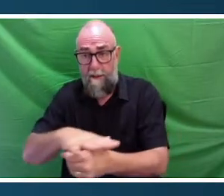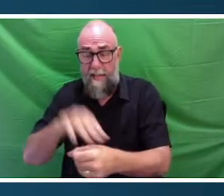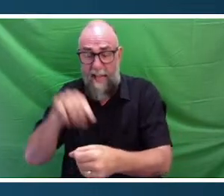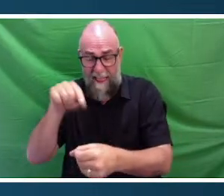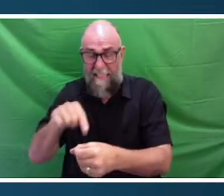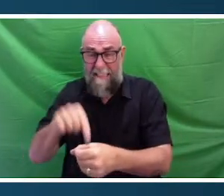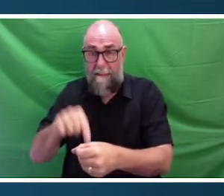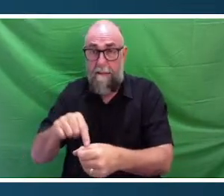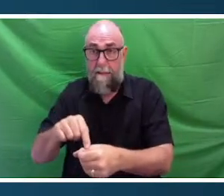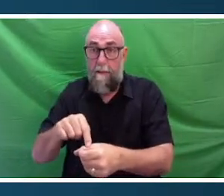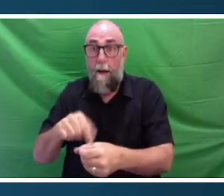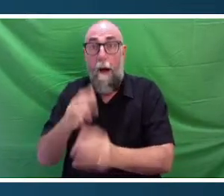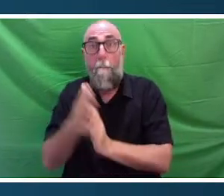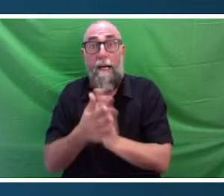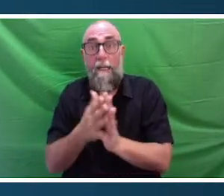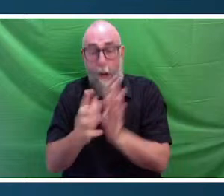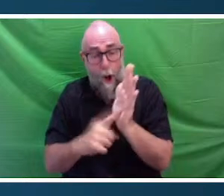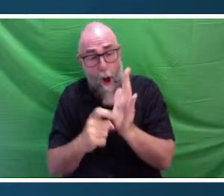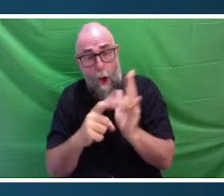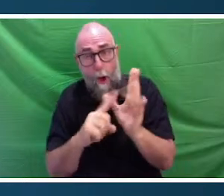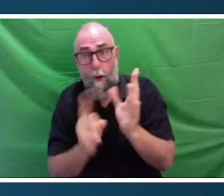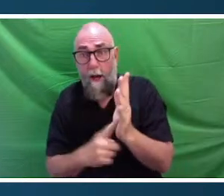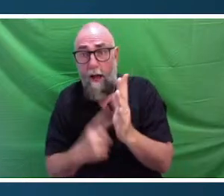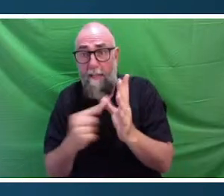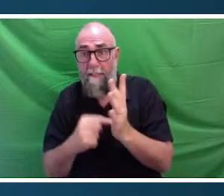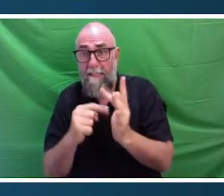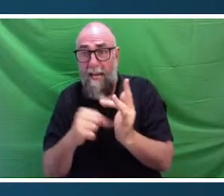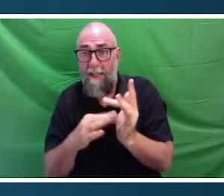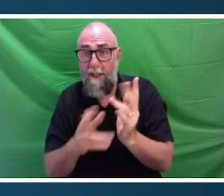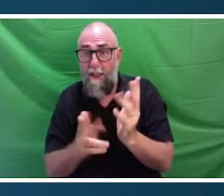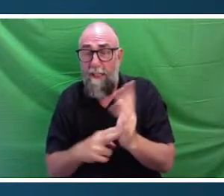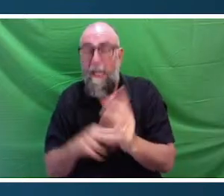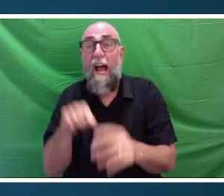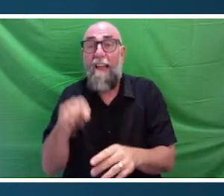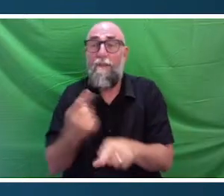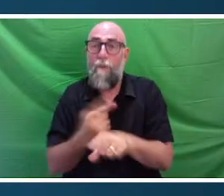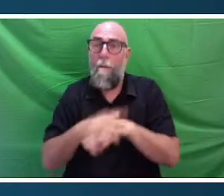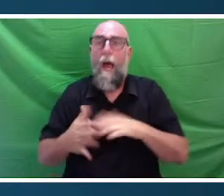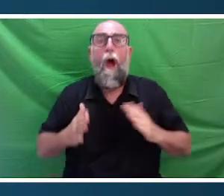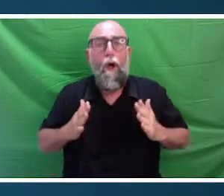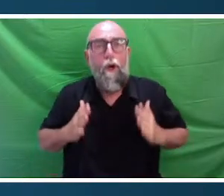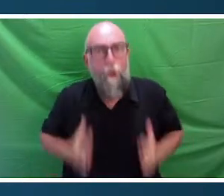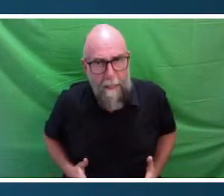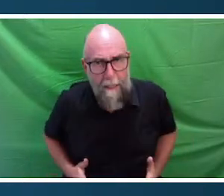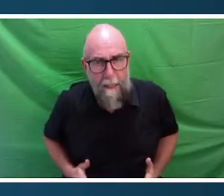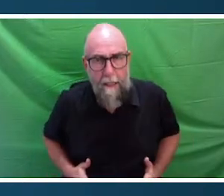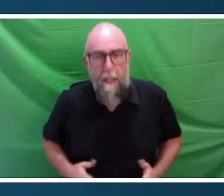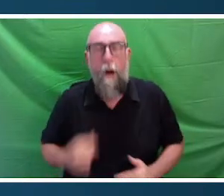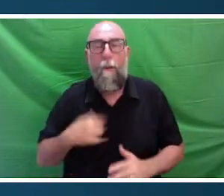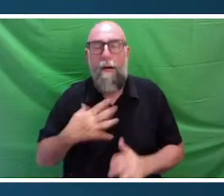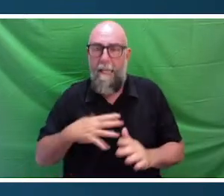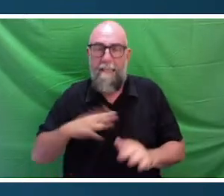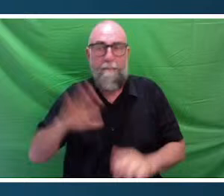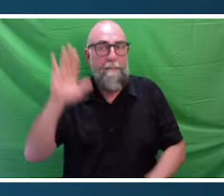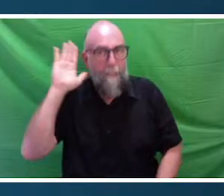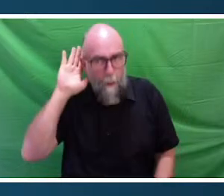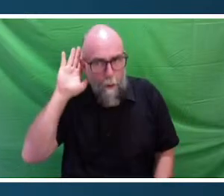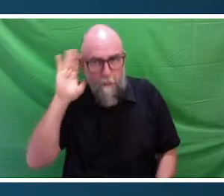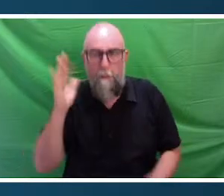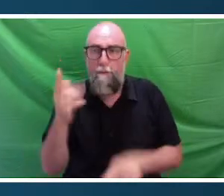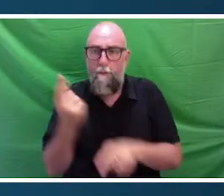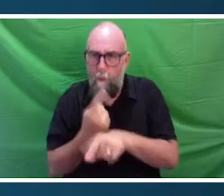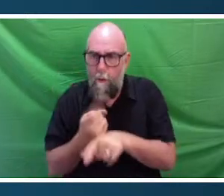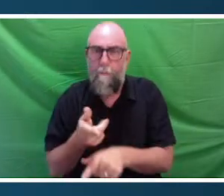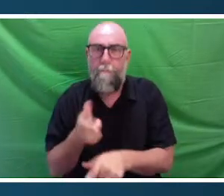to be identified, to be respected, and to be heard. Now, that doesn't mean that certain contexts